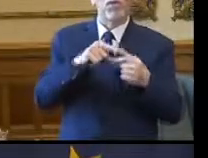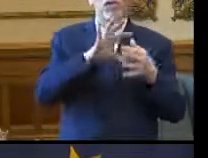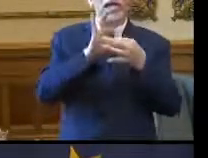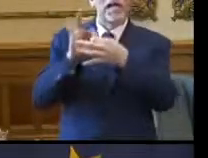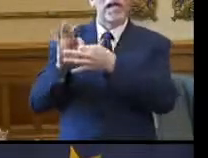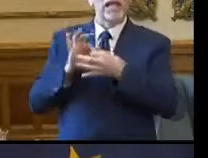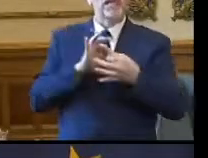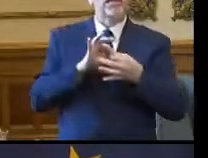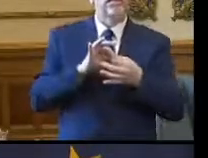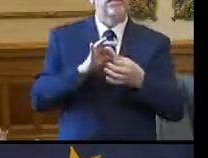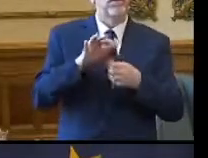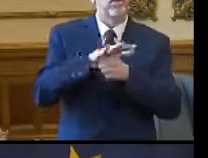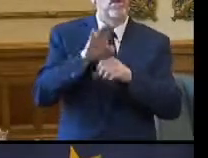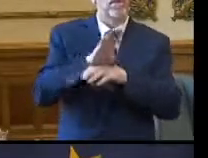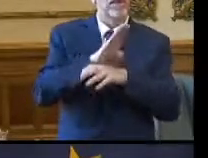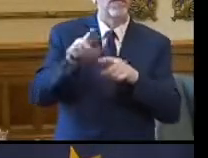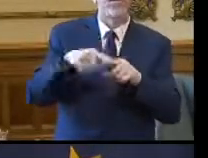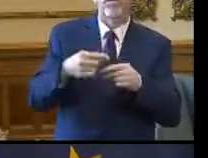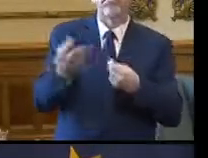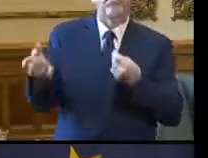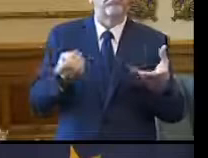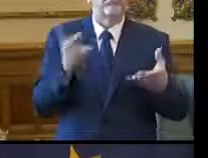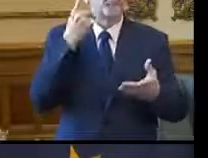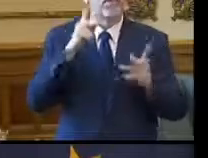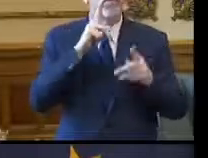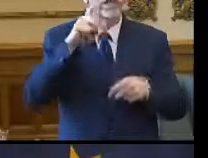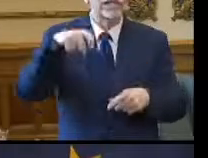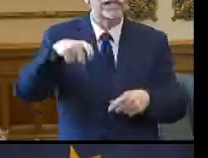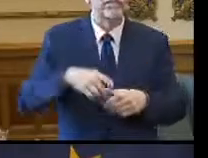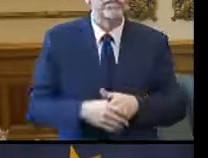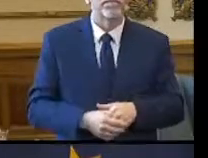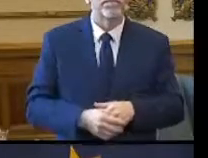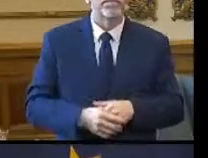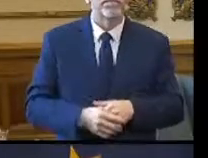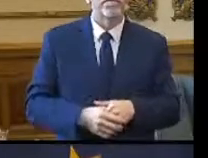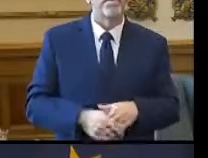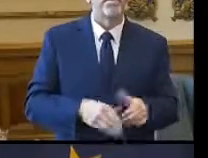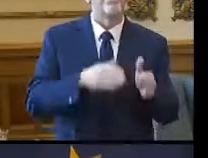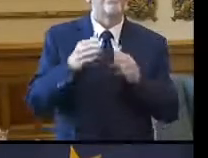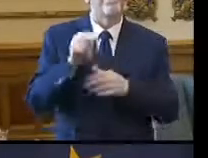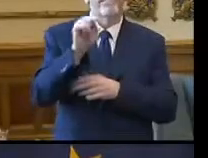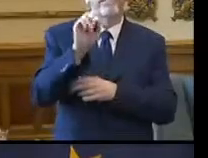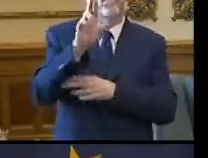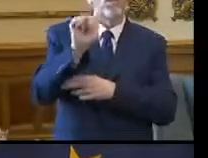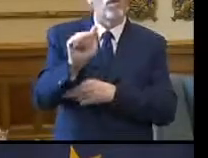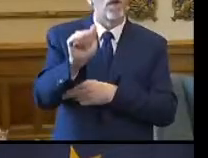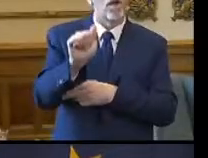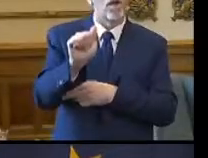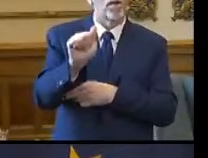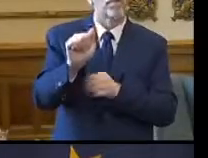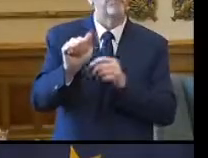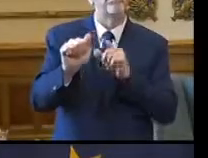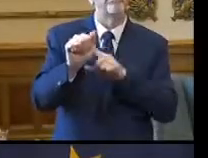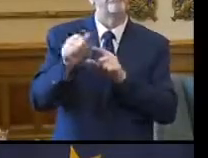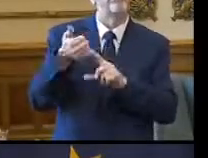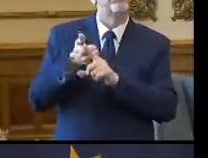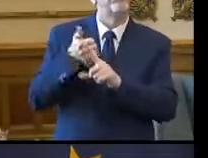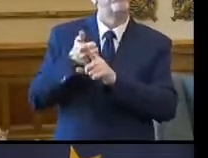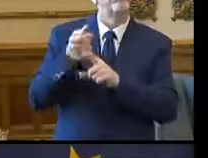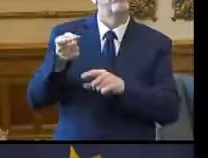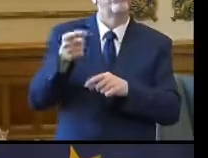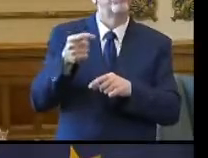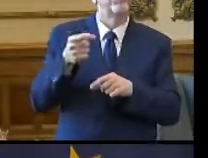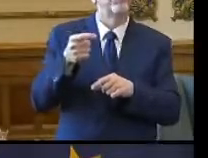at Union Health. And we're also looking at virtual visits and things of that nature to, again, provide the high level of care while keeping